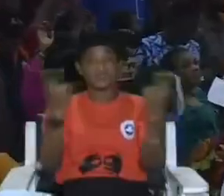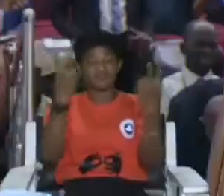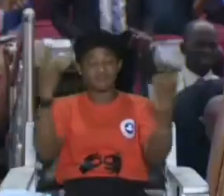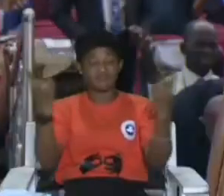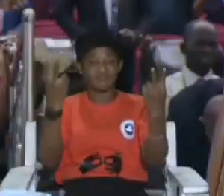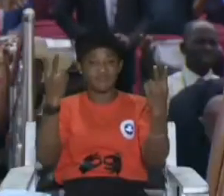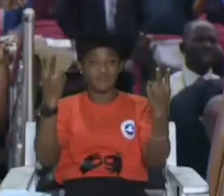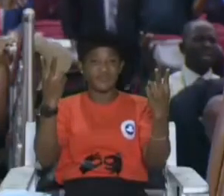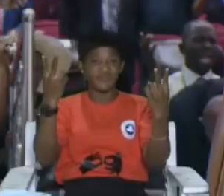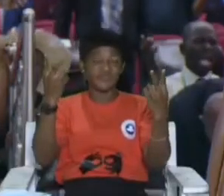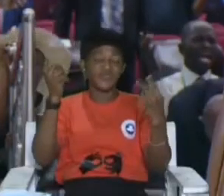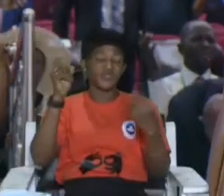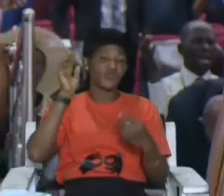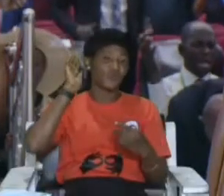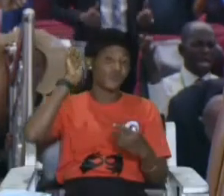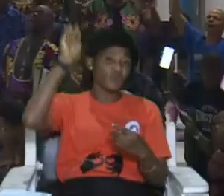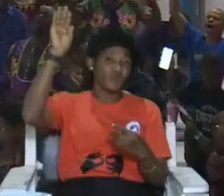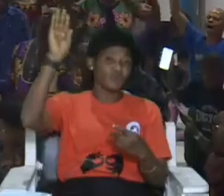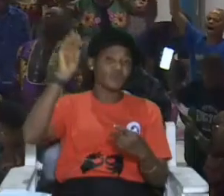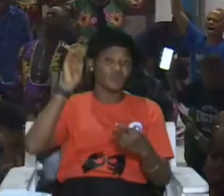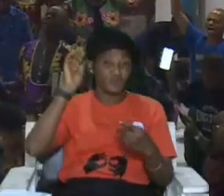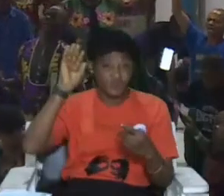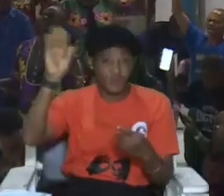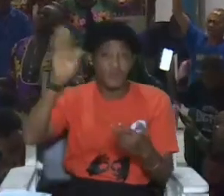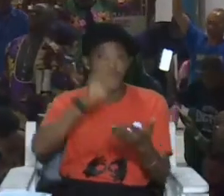You will become a blessing.